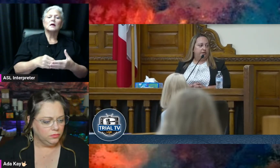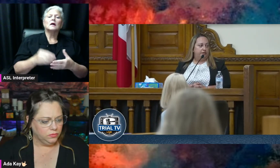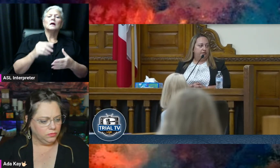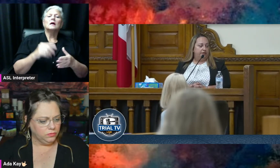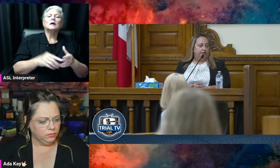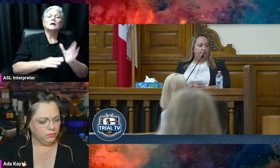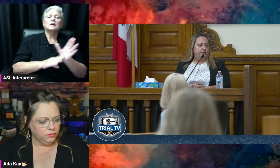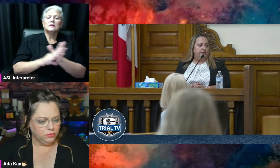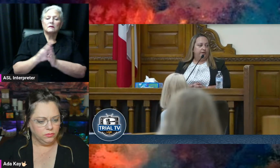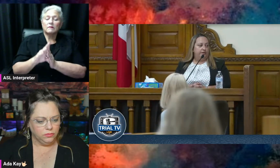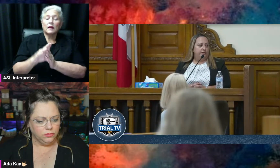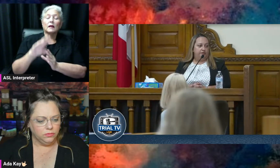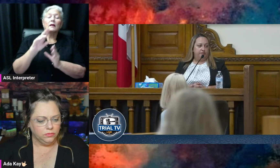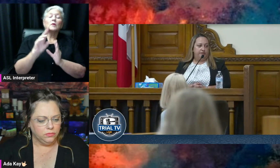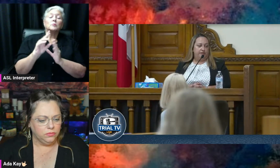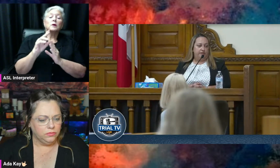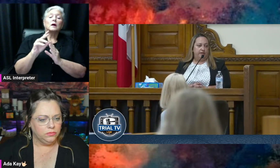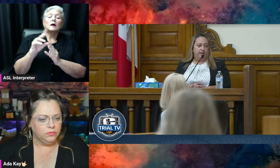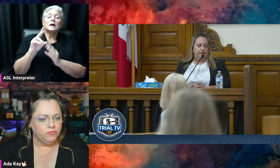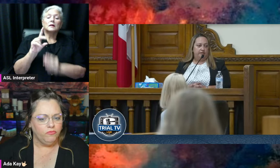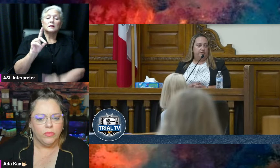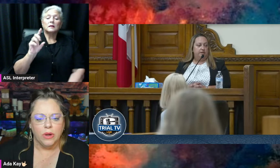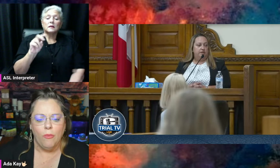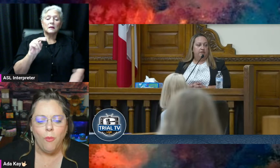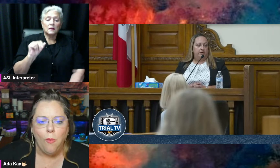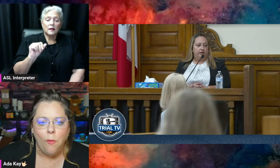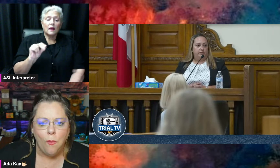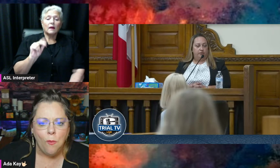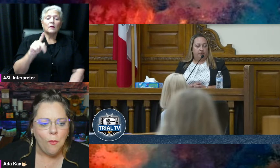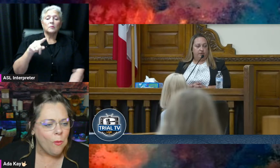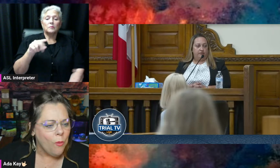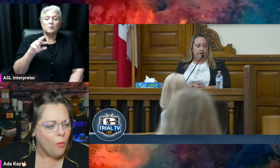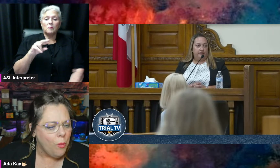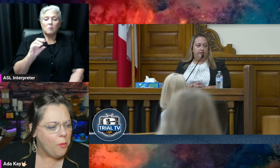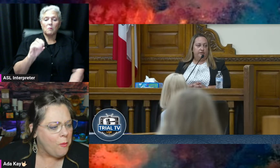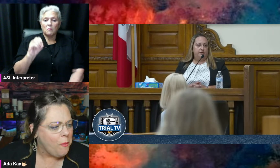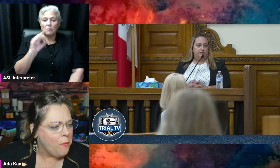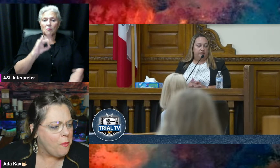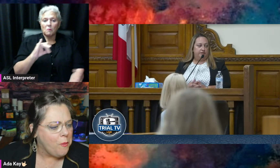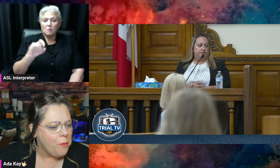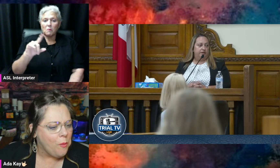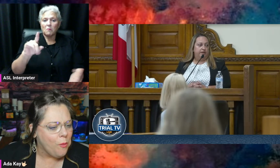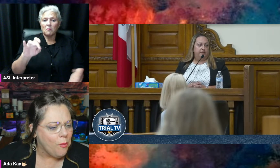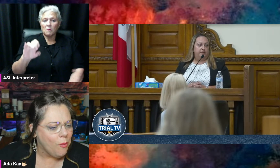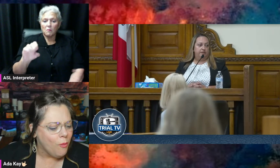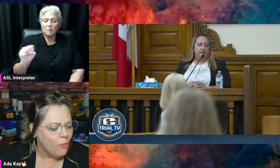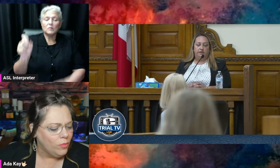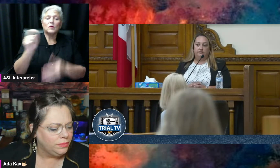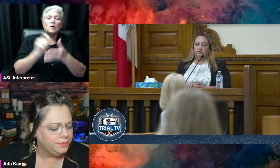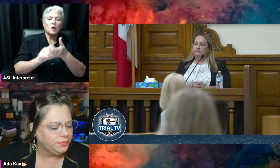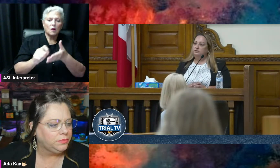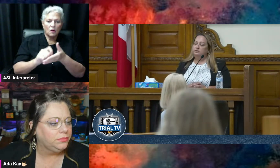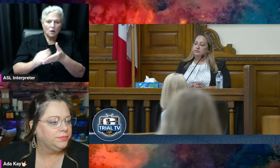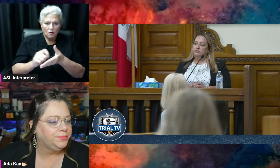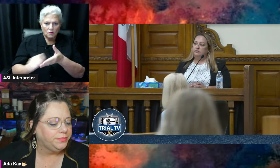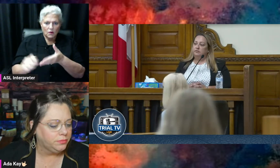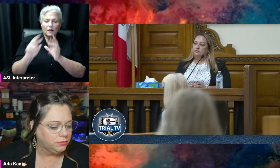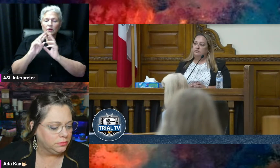those to any known DNA profiles that are submitted in that case, write a report to our findings, and then testify if necessary.